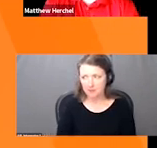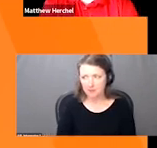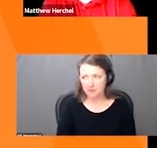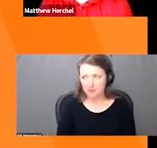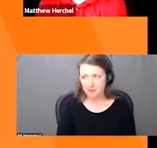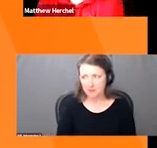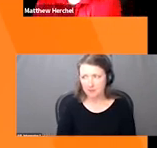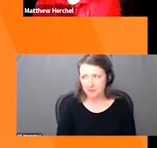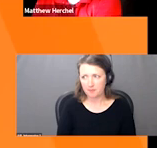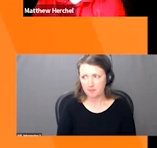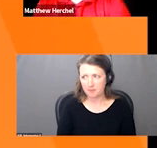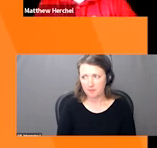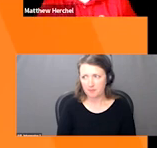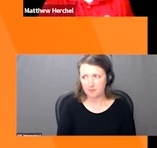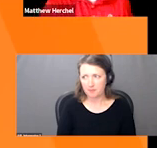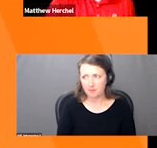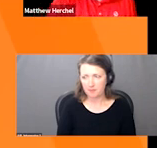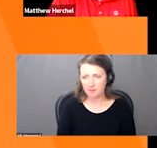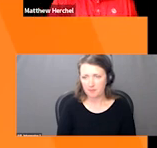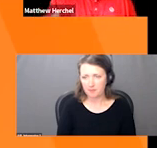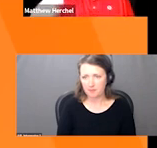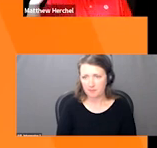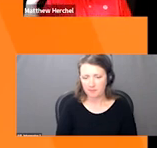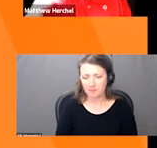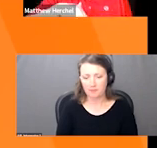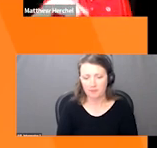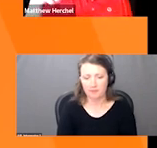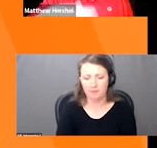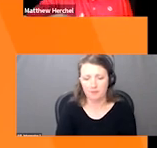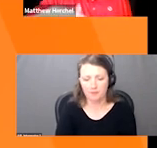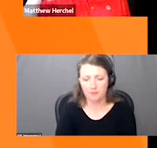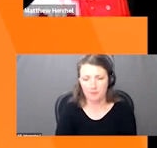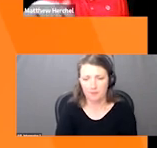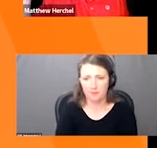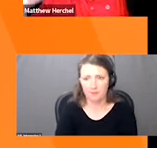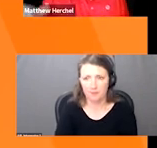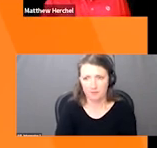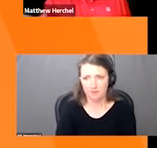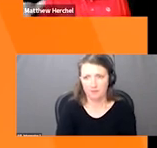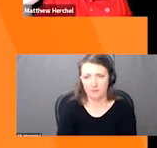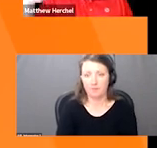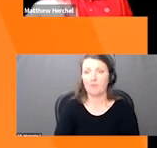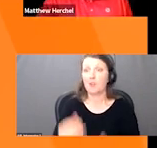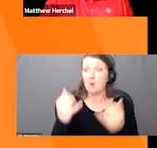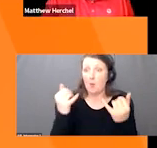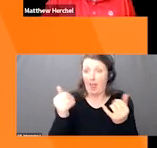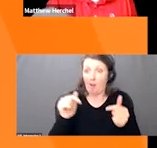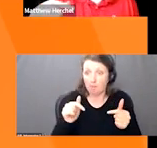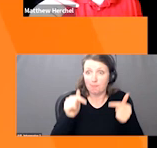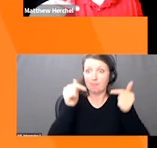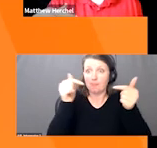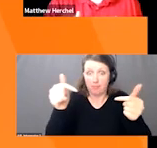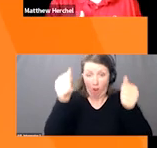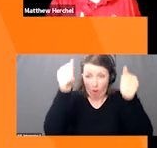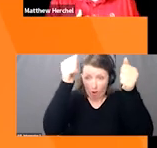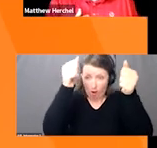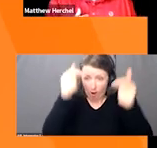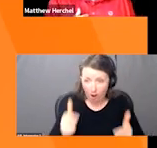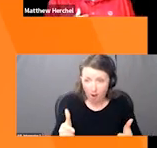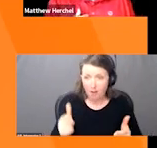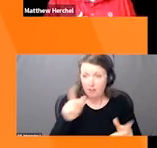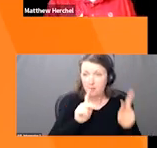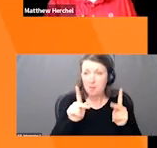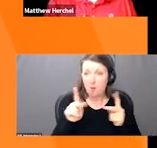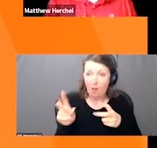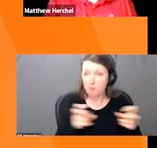Anyone else? Awesome. Okay, right off the hop. Connect with everyone here, please. Click on those links, add us. I'm going to do mine after